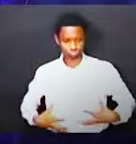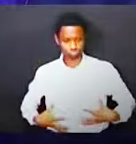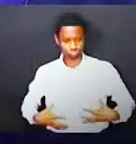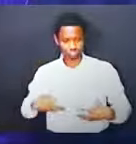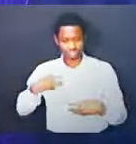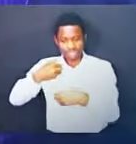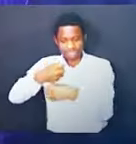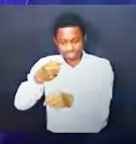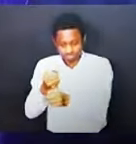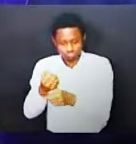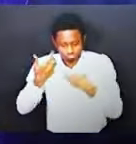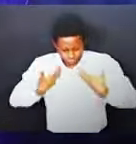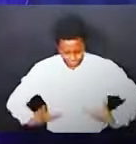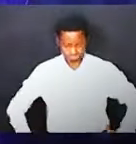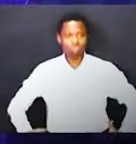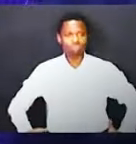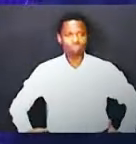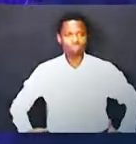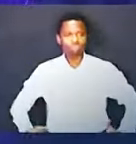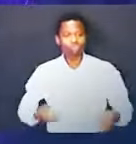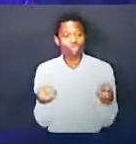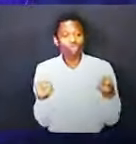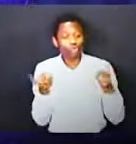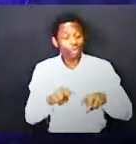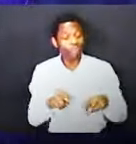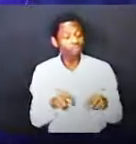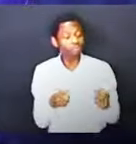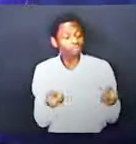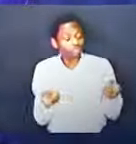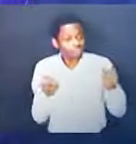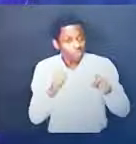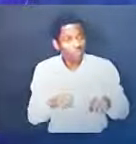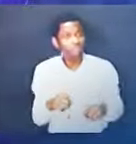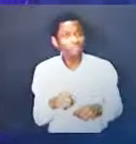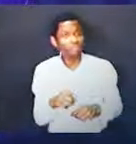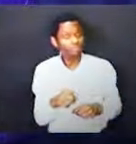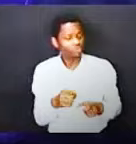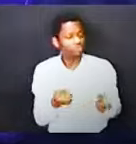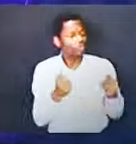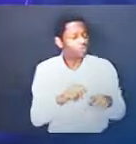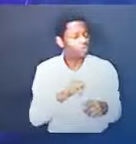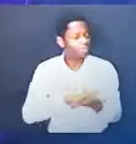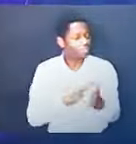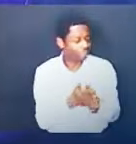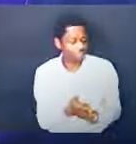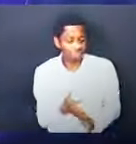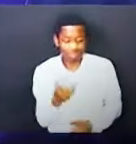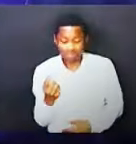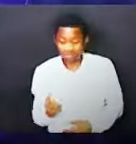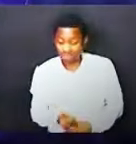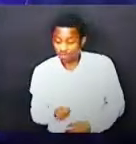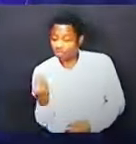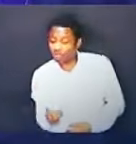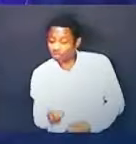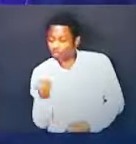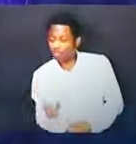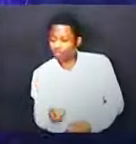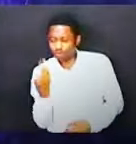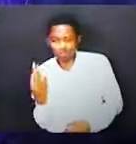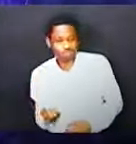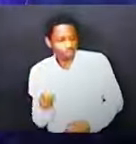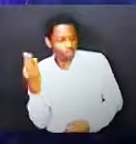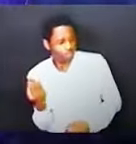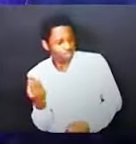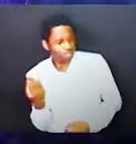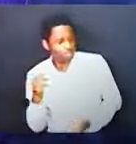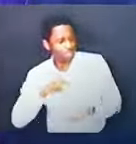say, so when you are the type who is always putting off, you'll be stuck naked. And you have to